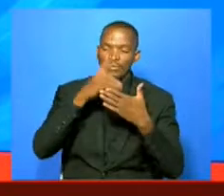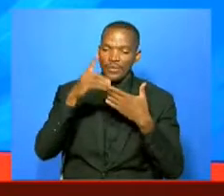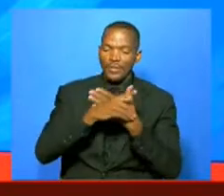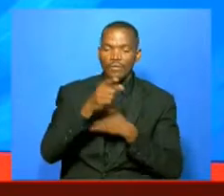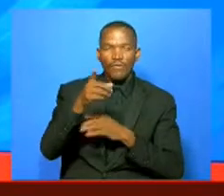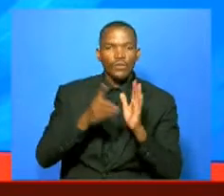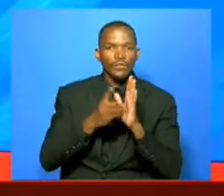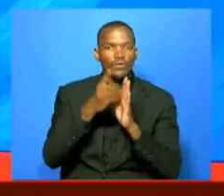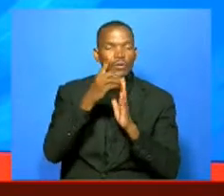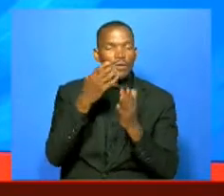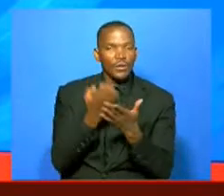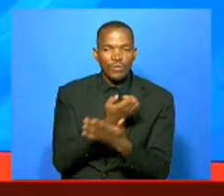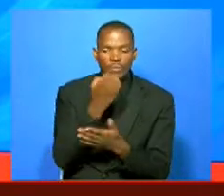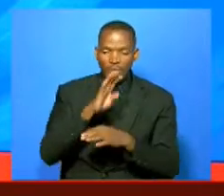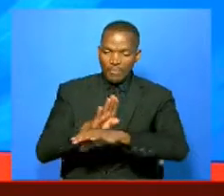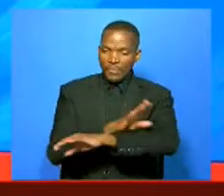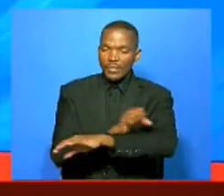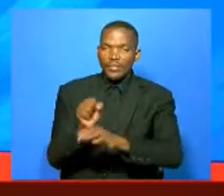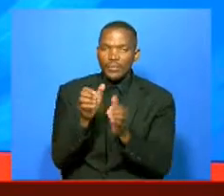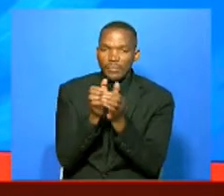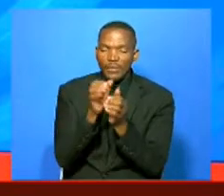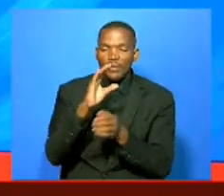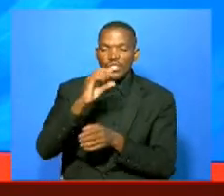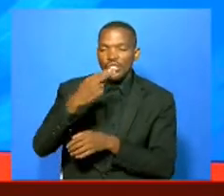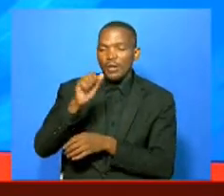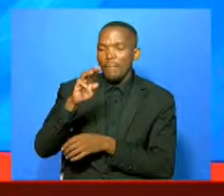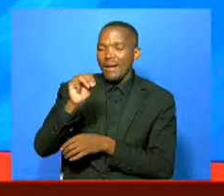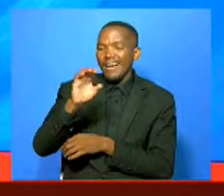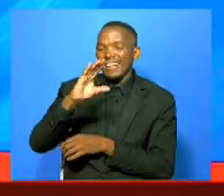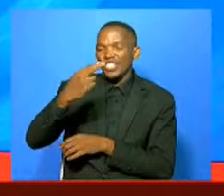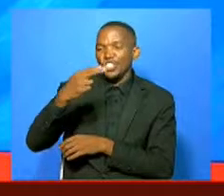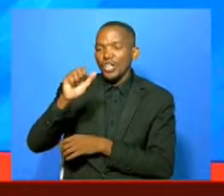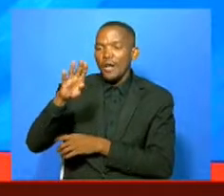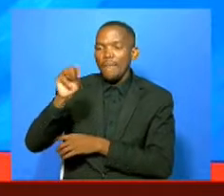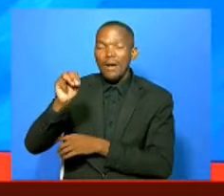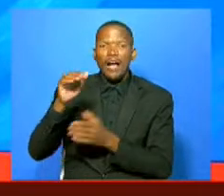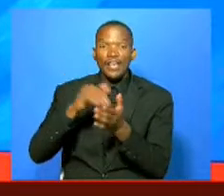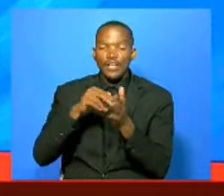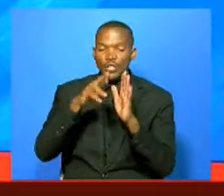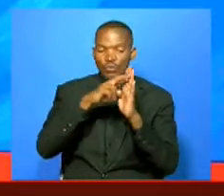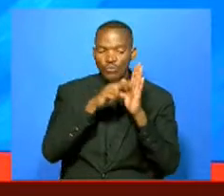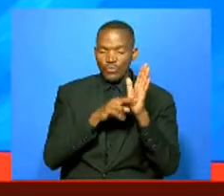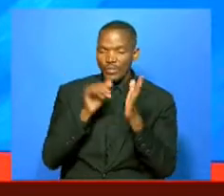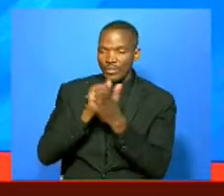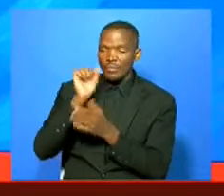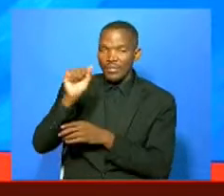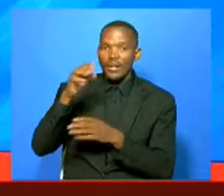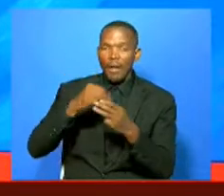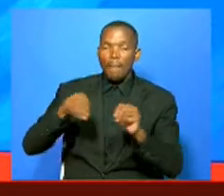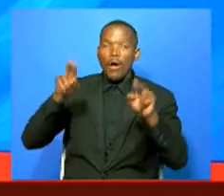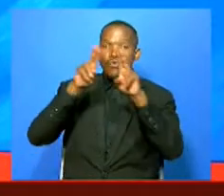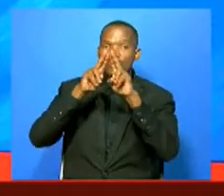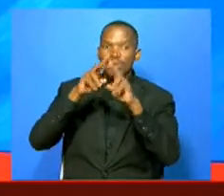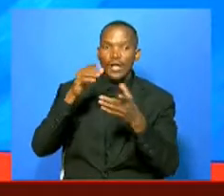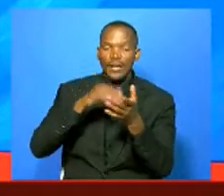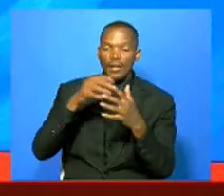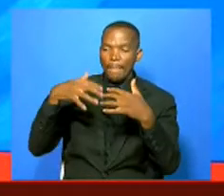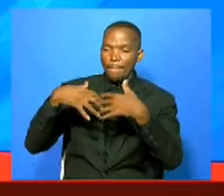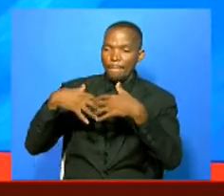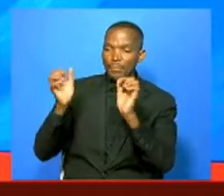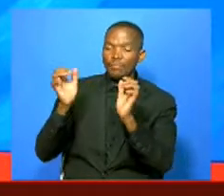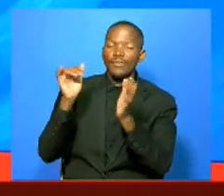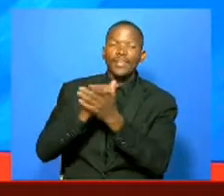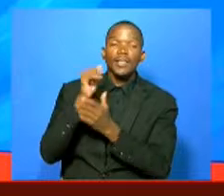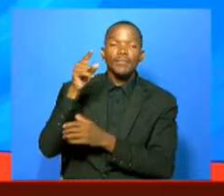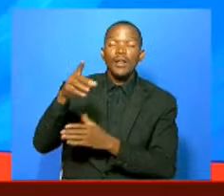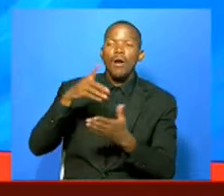tlhabolola le go nonotsha dikgwebo potlana la chema-chema ga mmogo le melawana ya lone kwa maung. Fa re bolola lenaneo leo, mothusi a tautona o